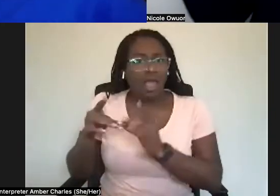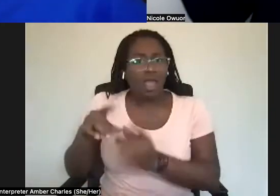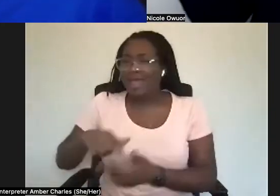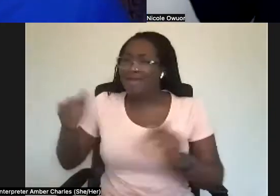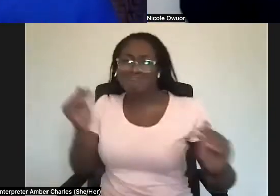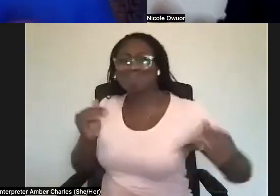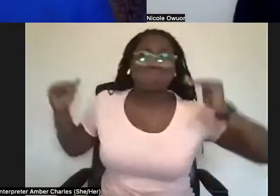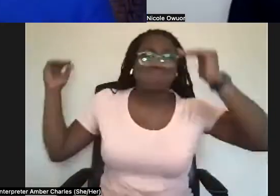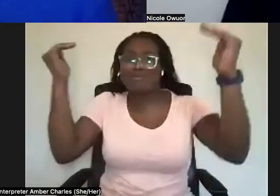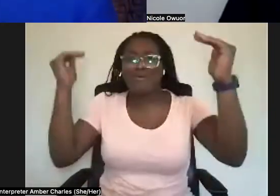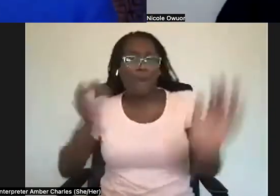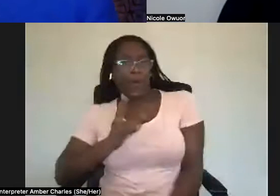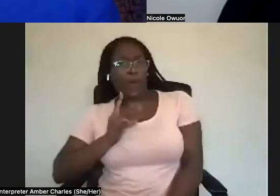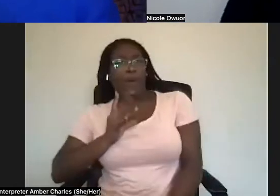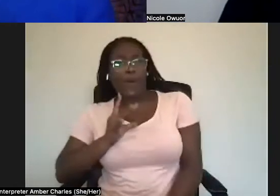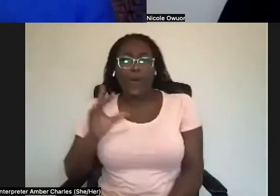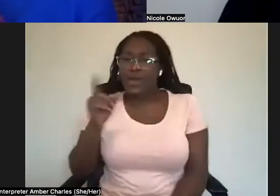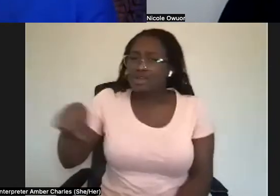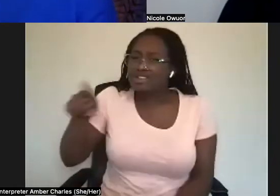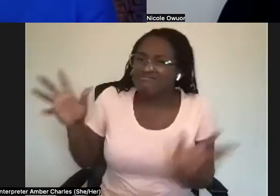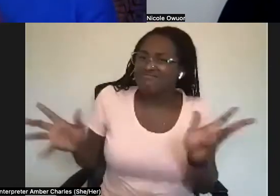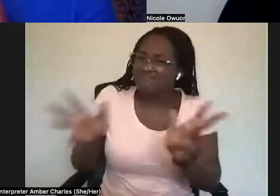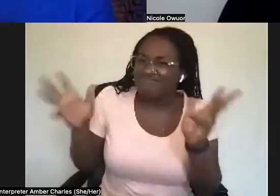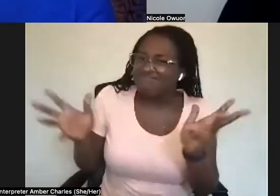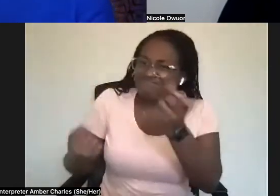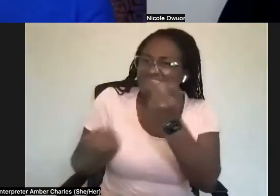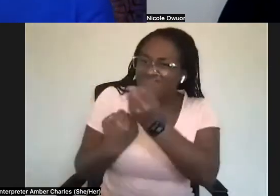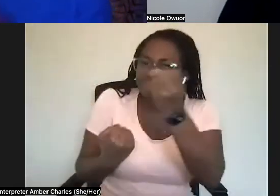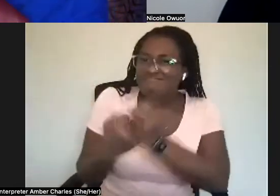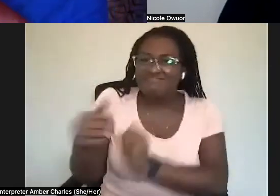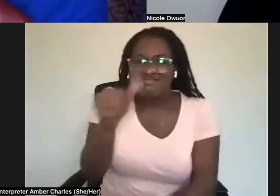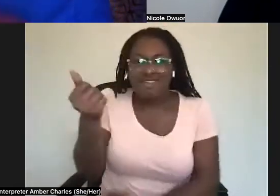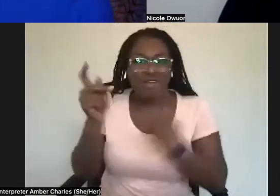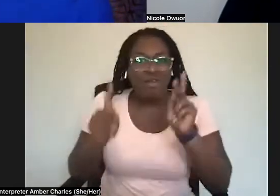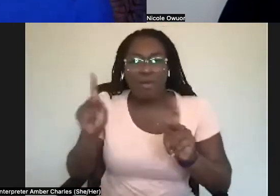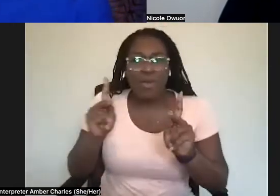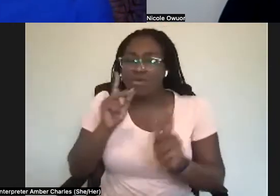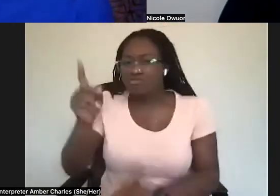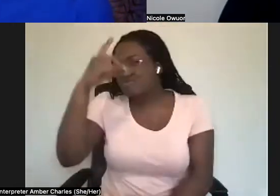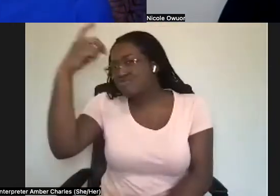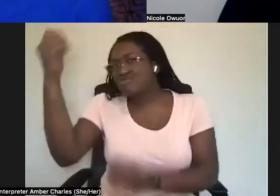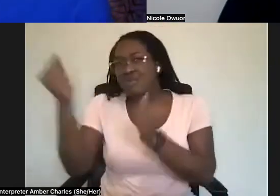co-elevation. Nicole empowers others with the tools to dream with audacity,